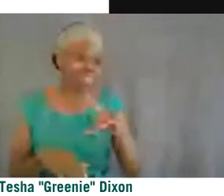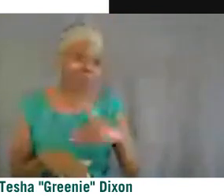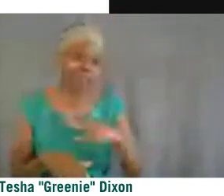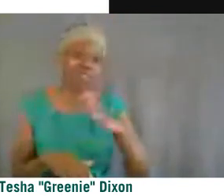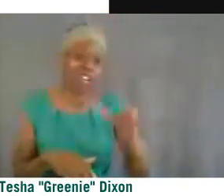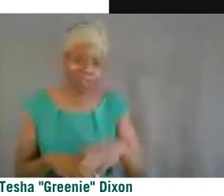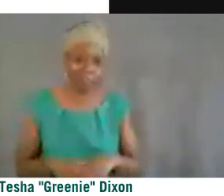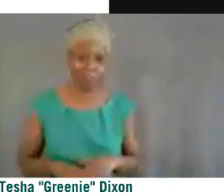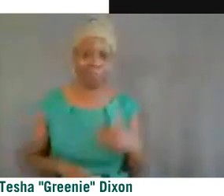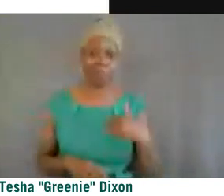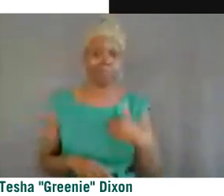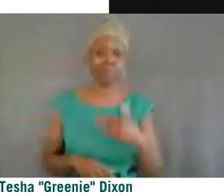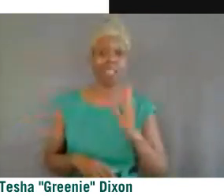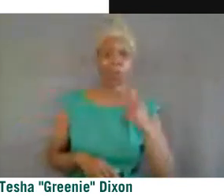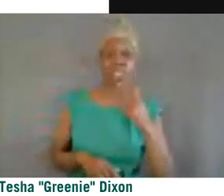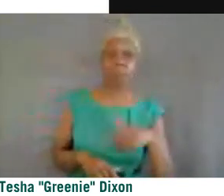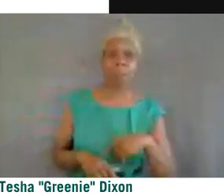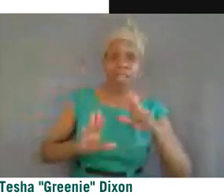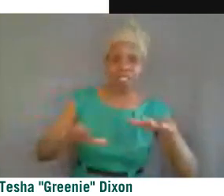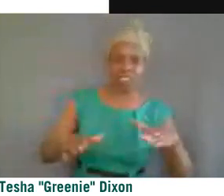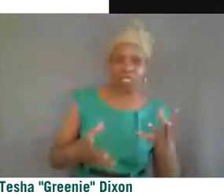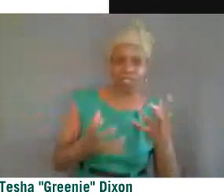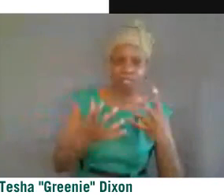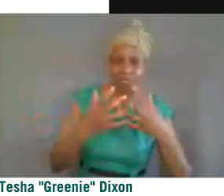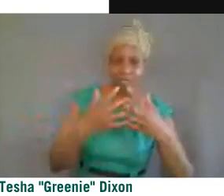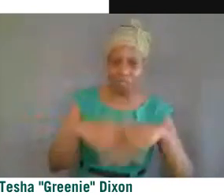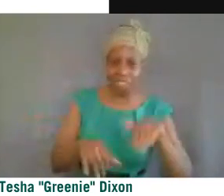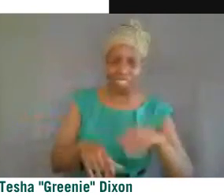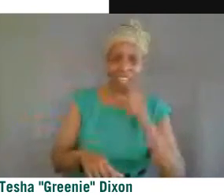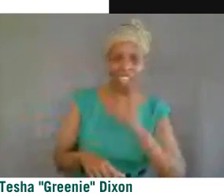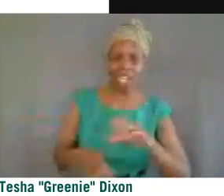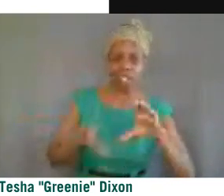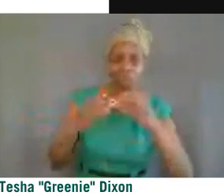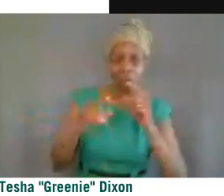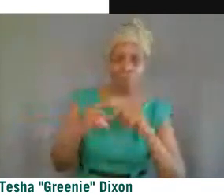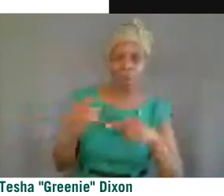I will say that my children do fit that age group, but